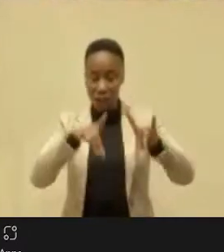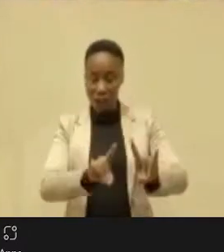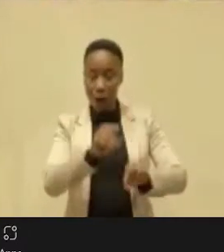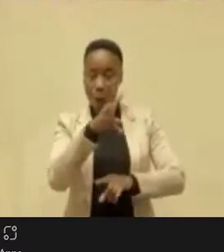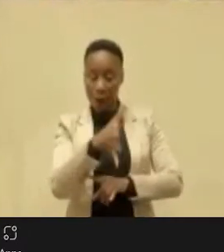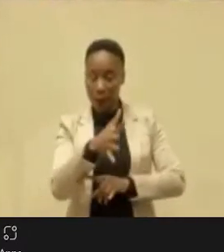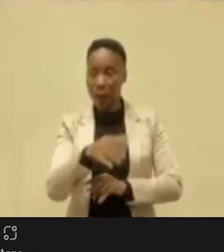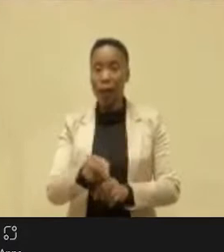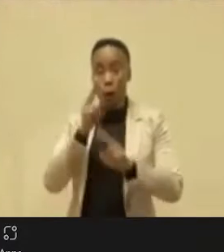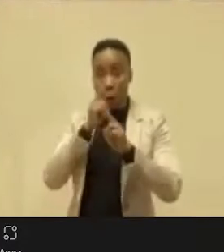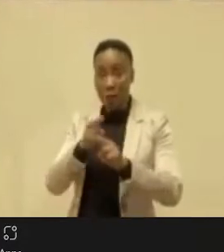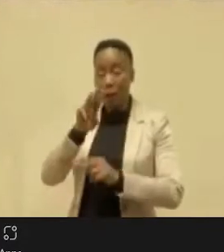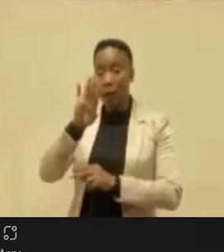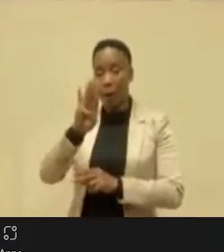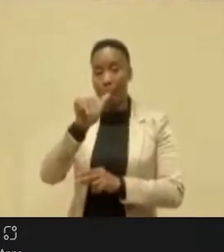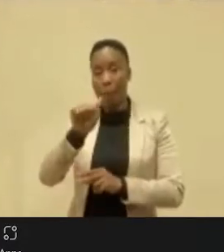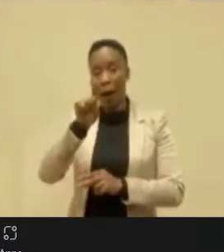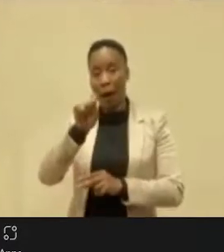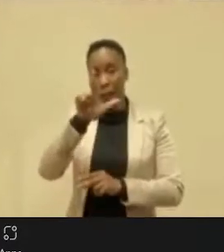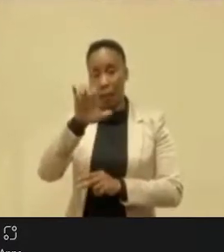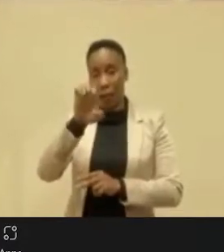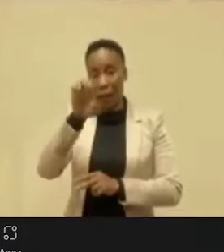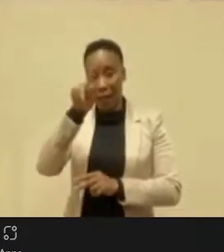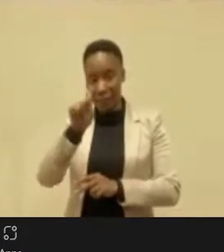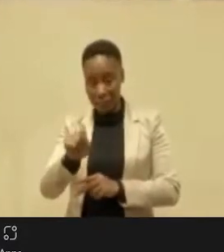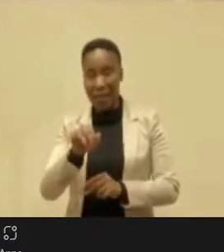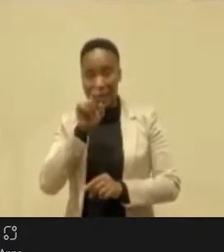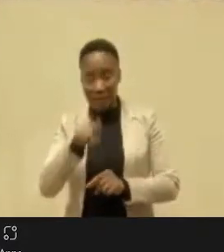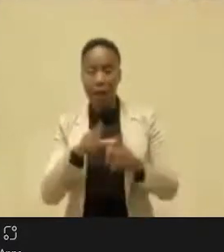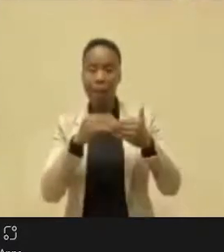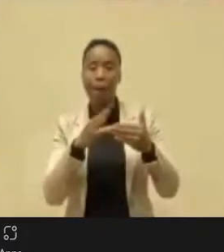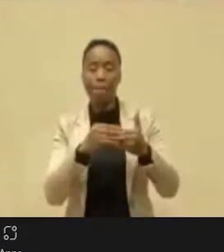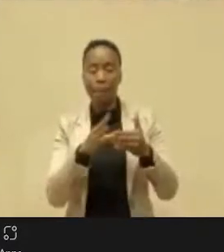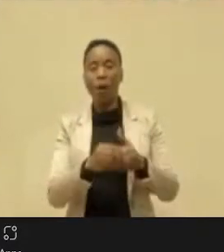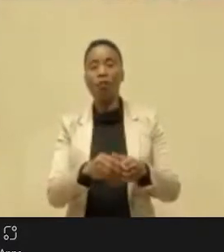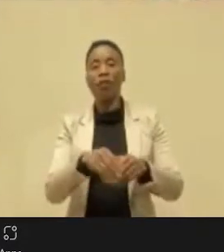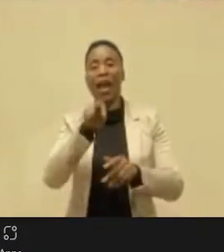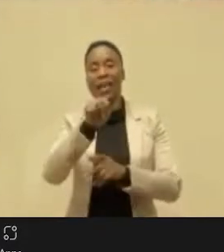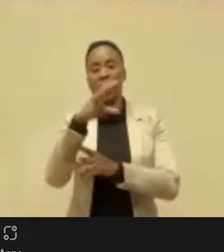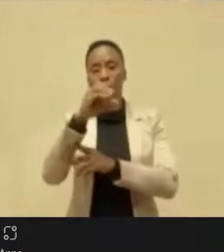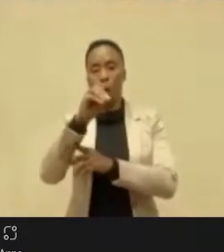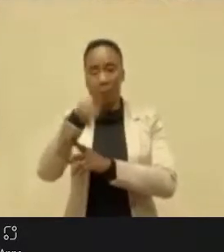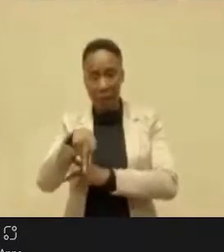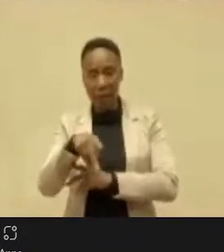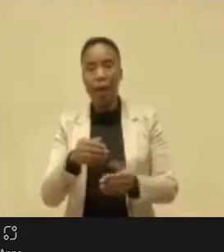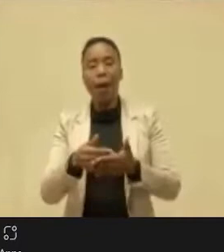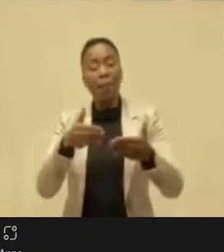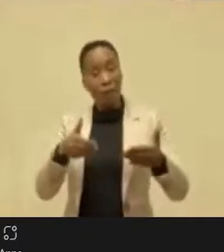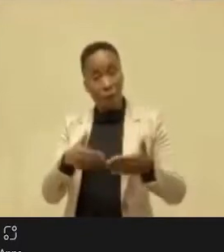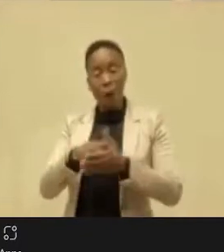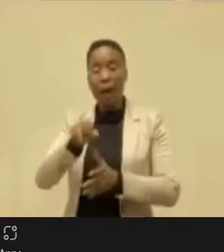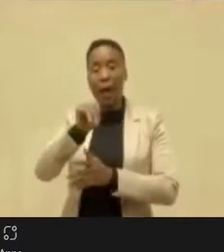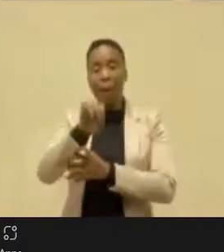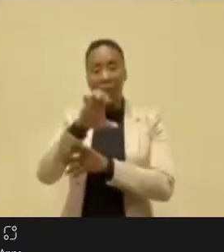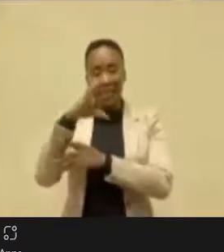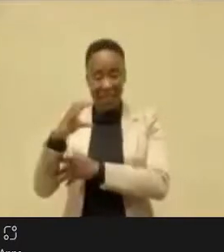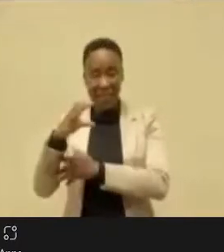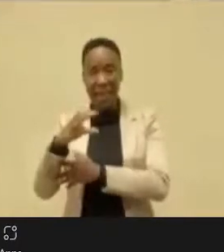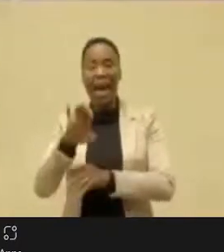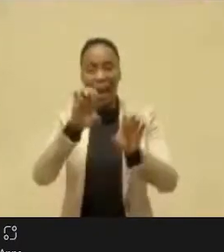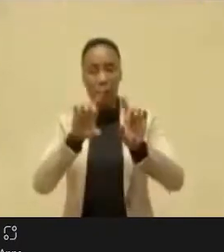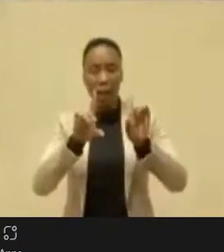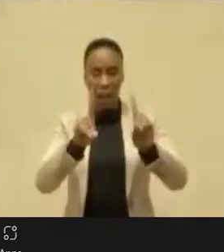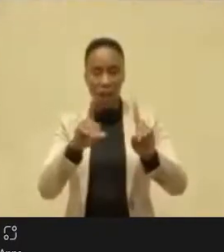honorable bartlett is a member of the national council of provinces she was a former embassy of education in the northern